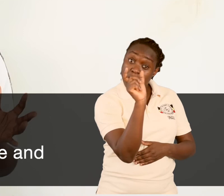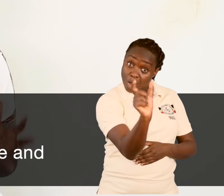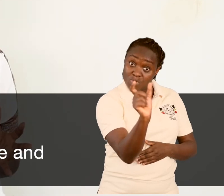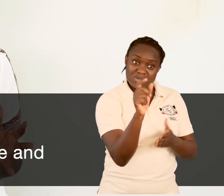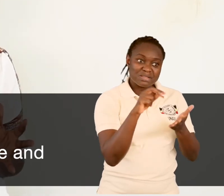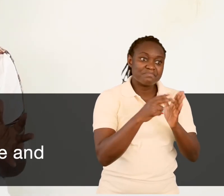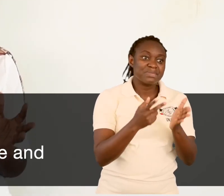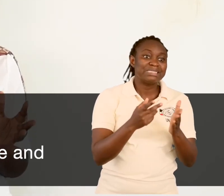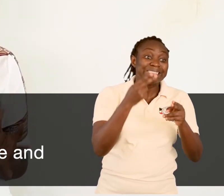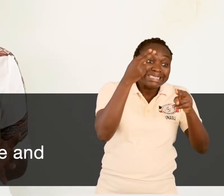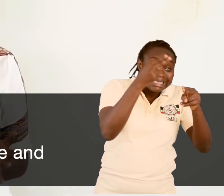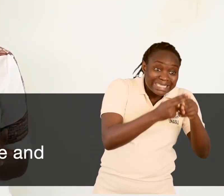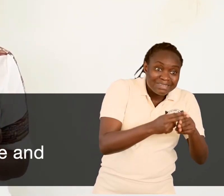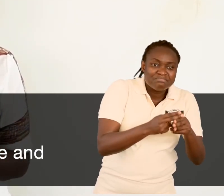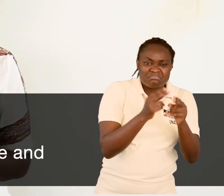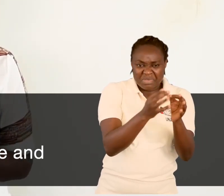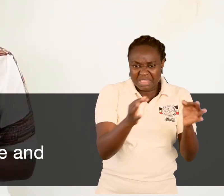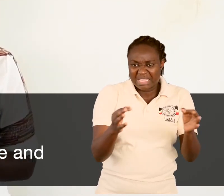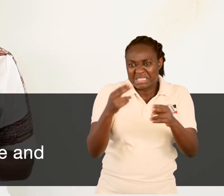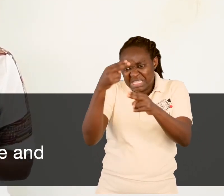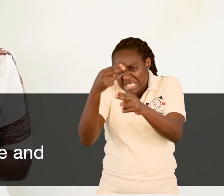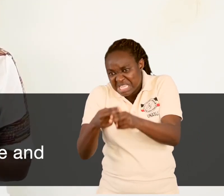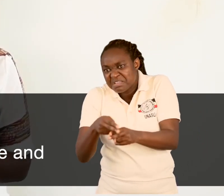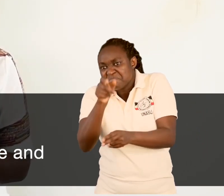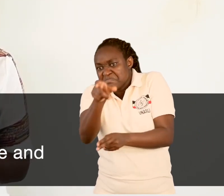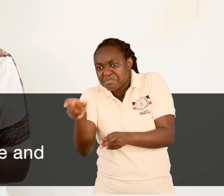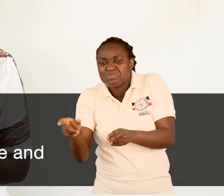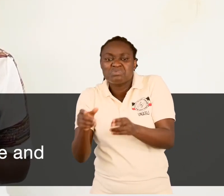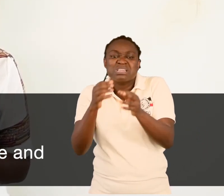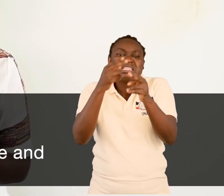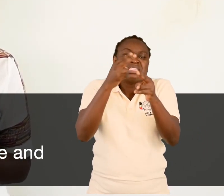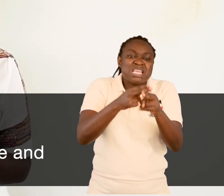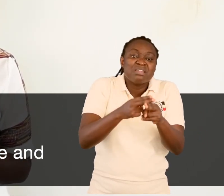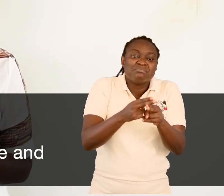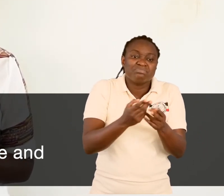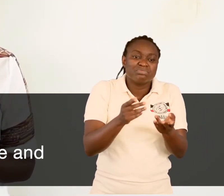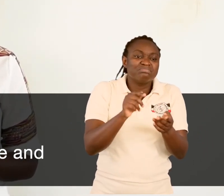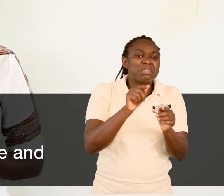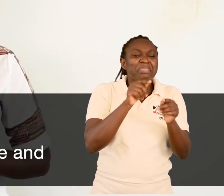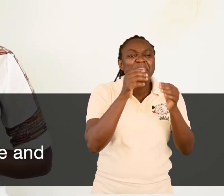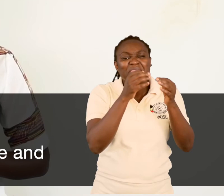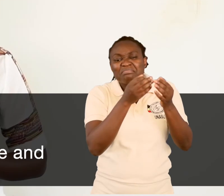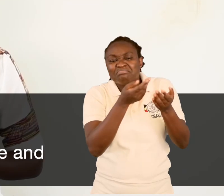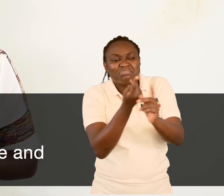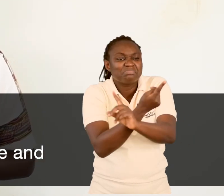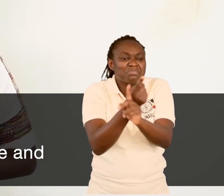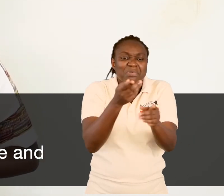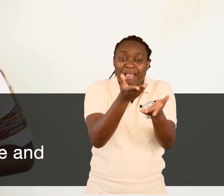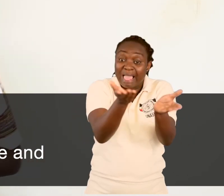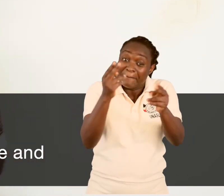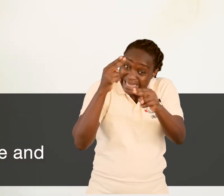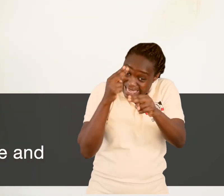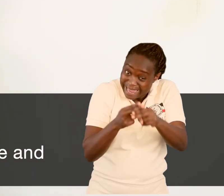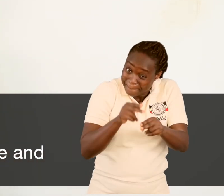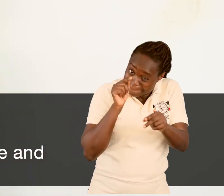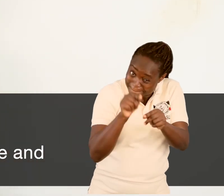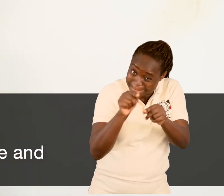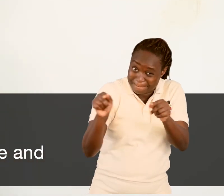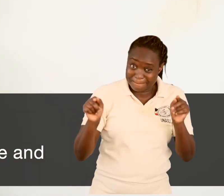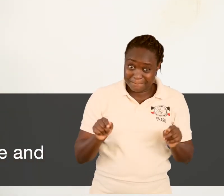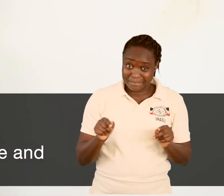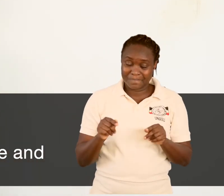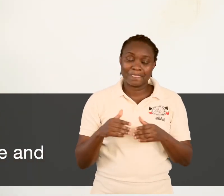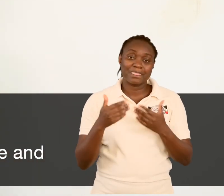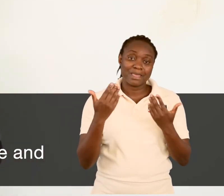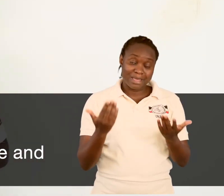of things, of people, and of objects. Okay? We also say that all nouns can